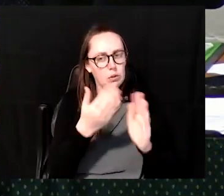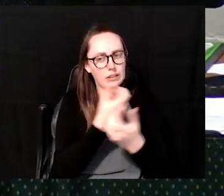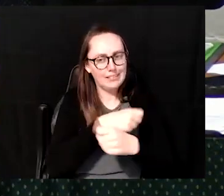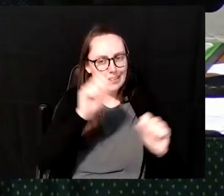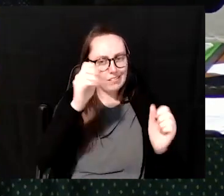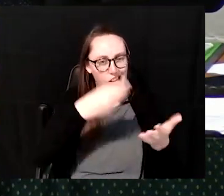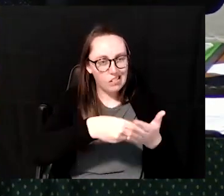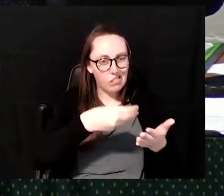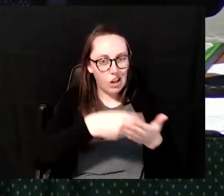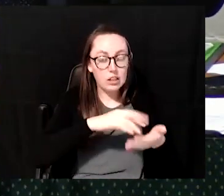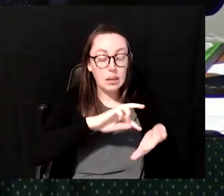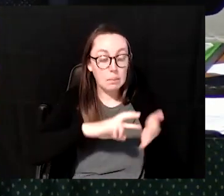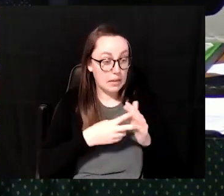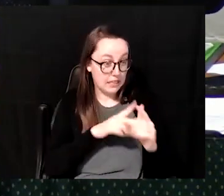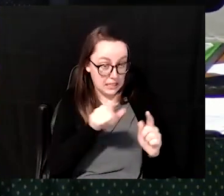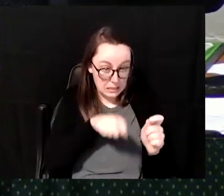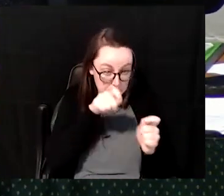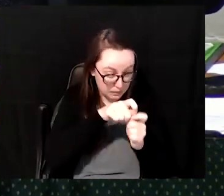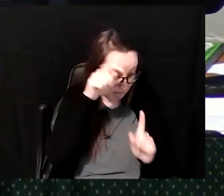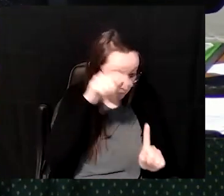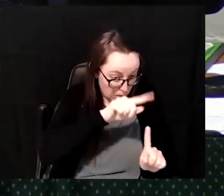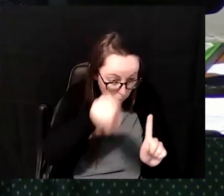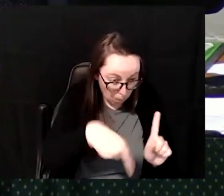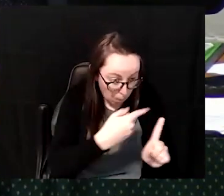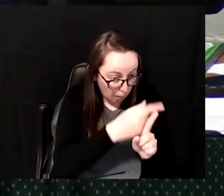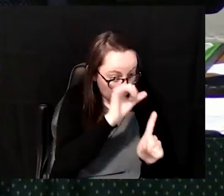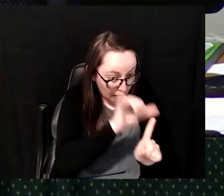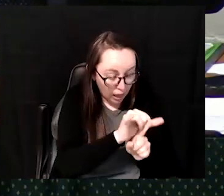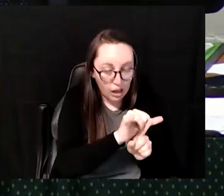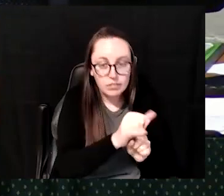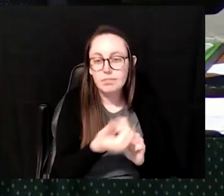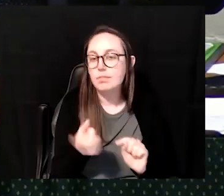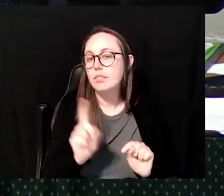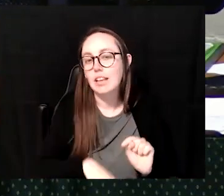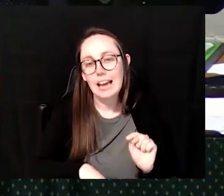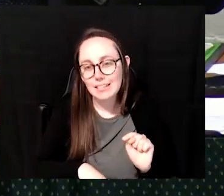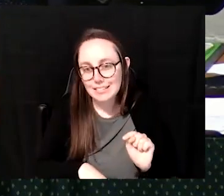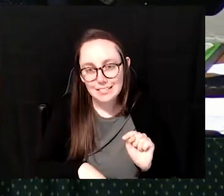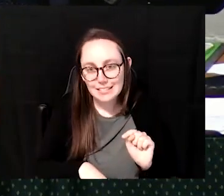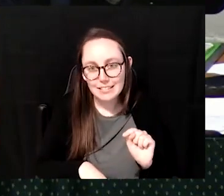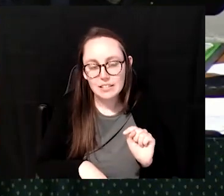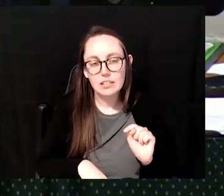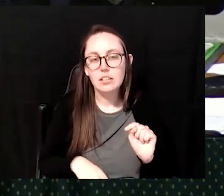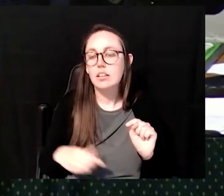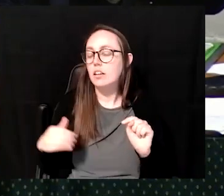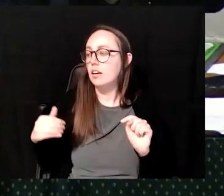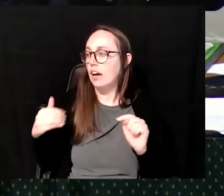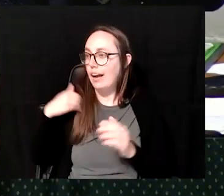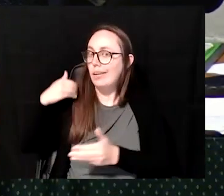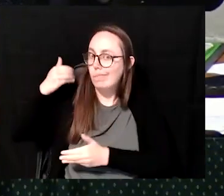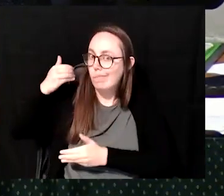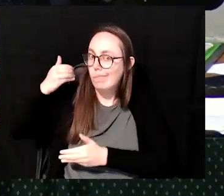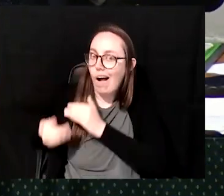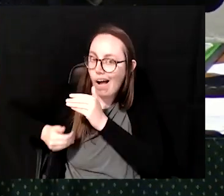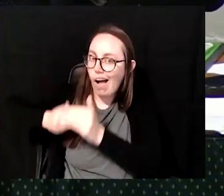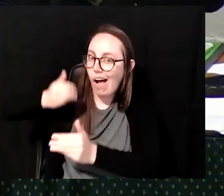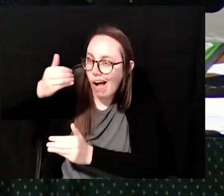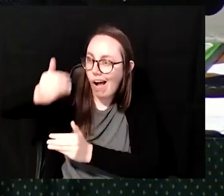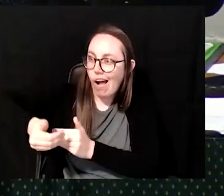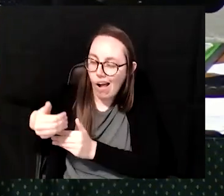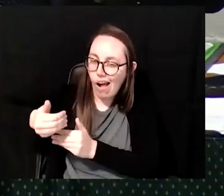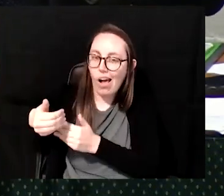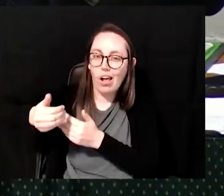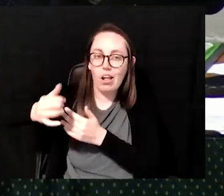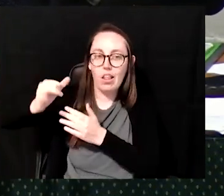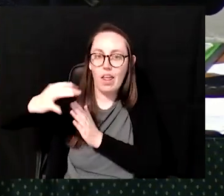own because it actually comes out of a process that led to the community safety report and recommendations the fund was actually never